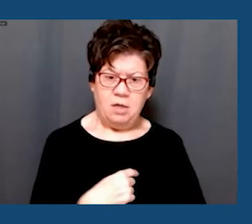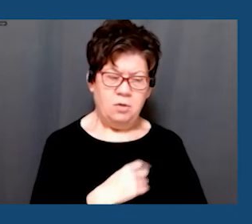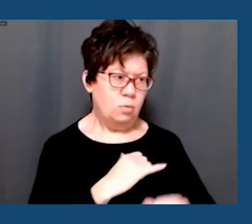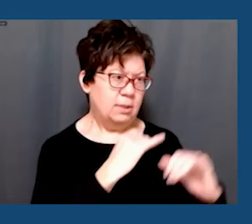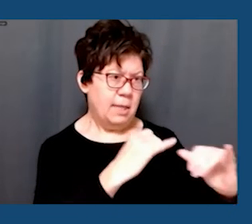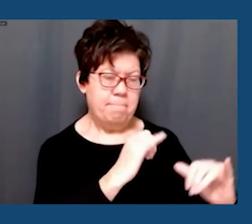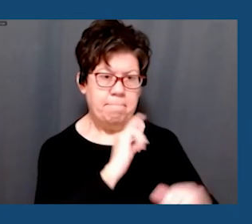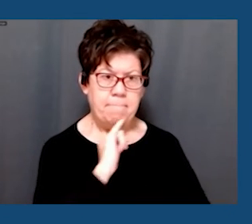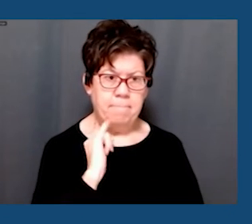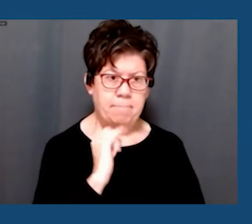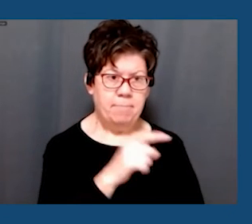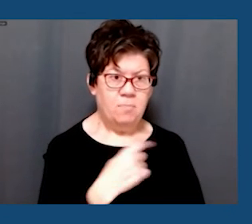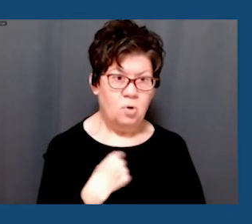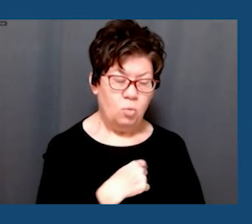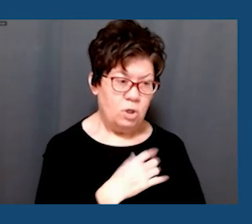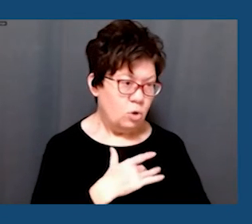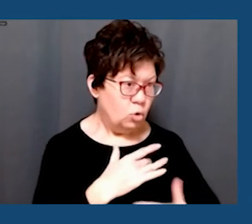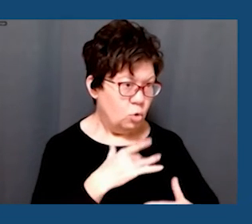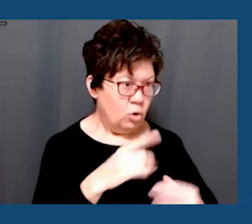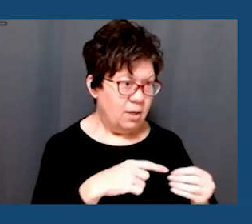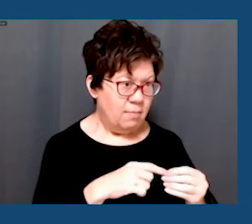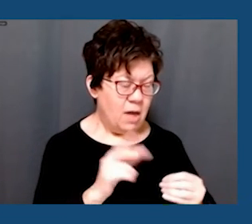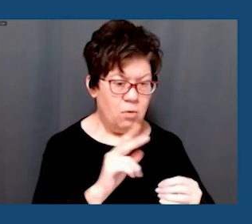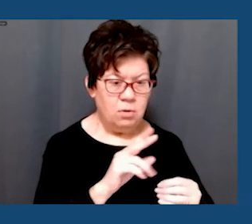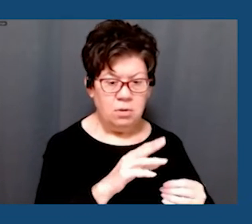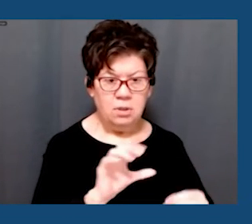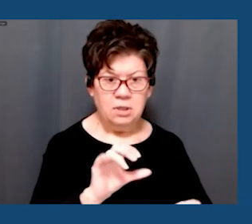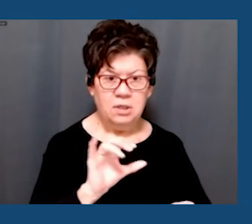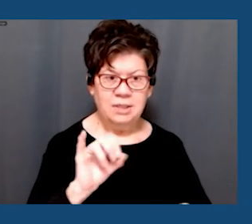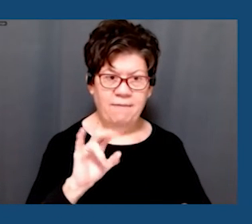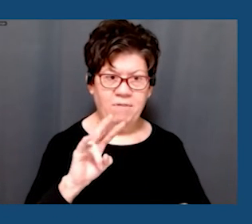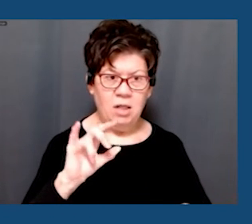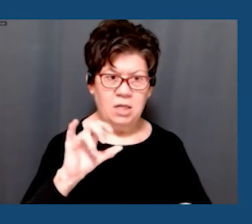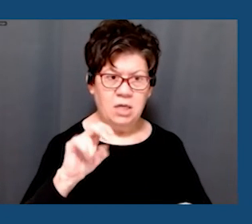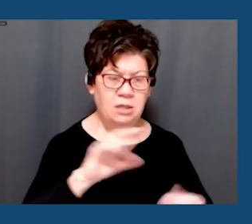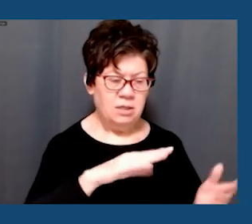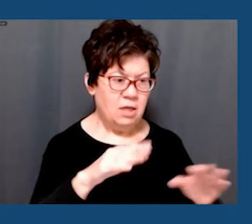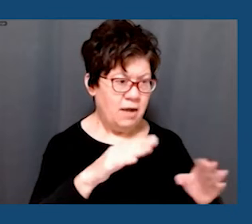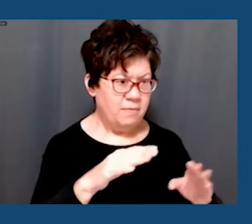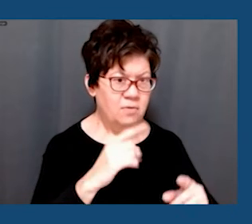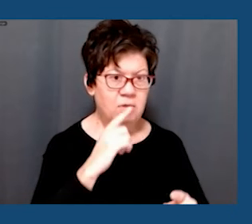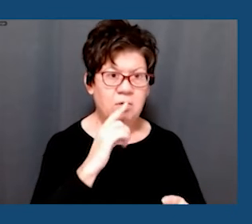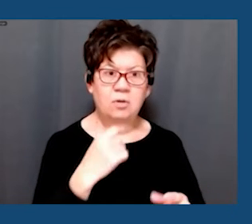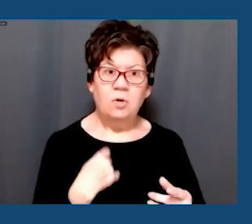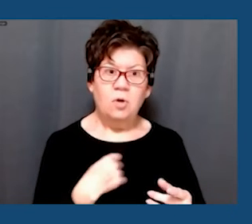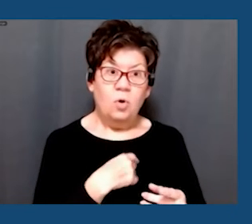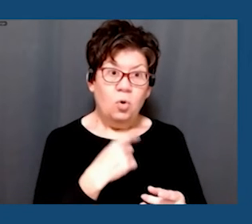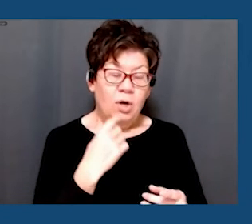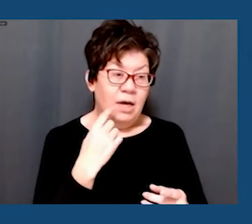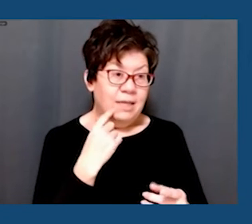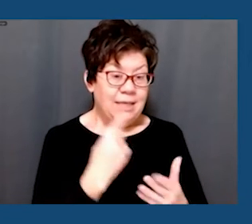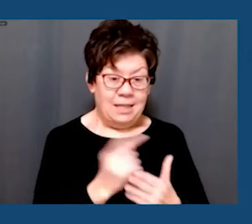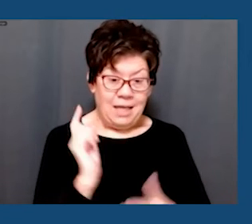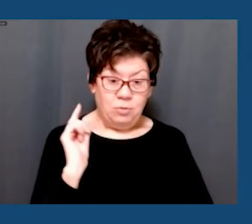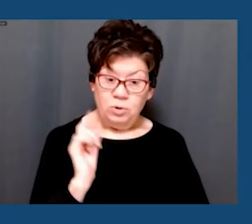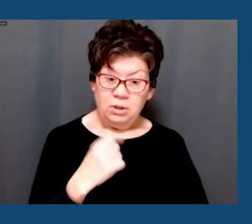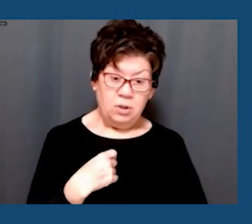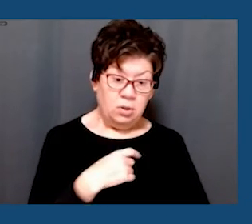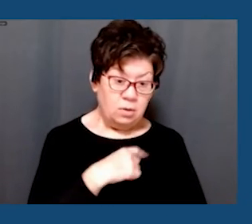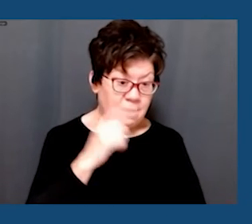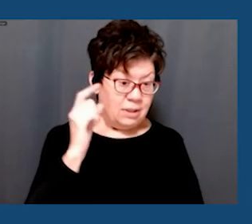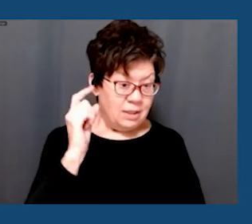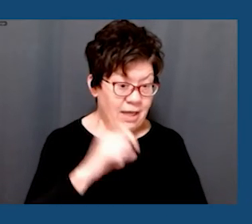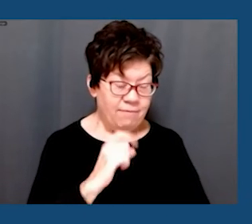casualties. Humanitarian relief, I said that first week, has to flow into Gaza before we got even to the situation we are now. But